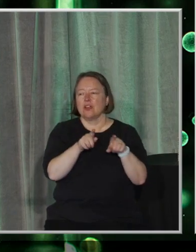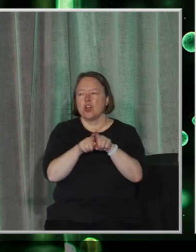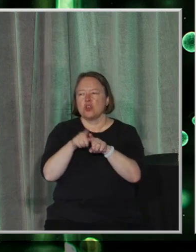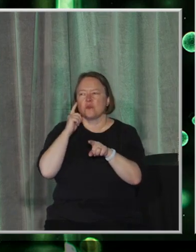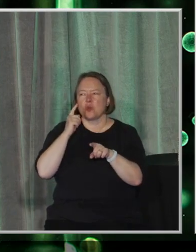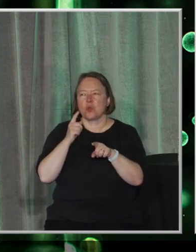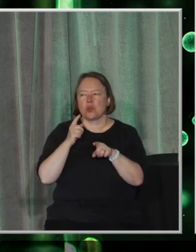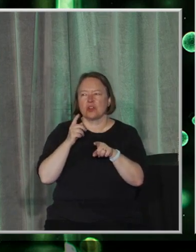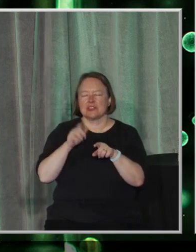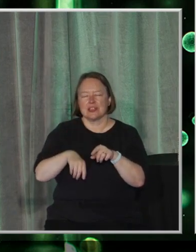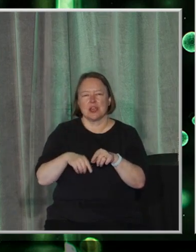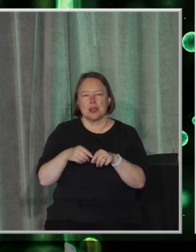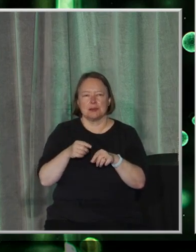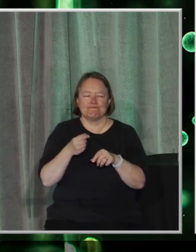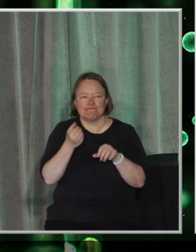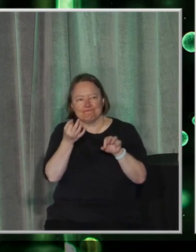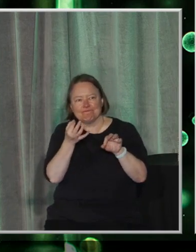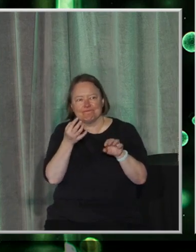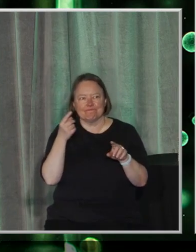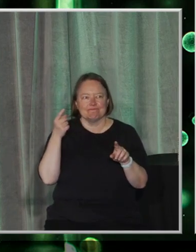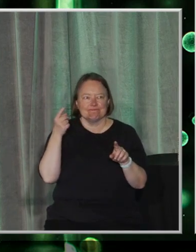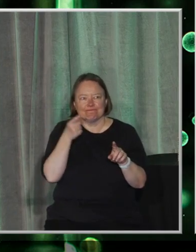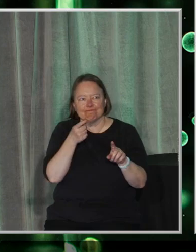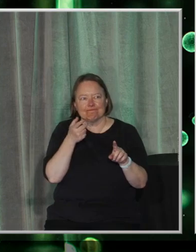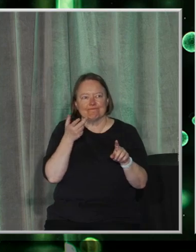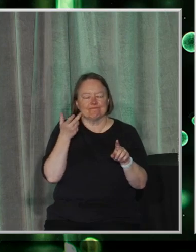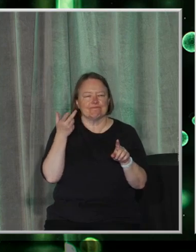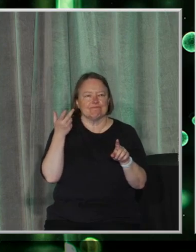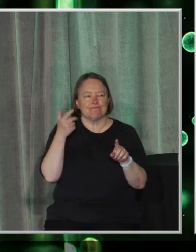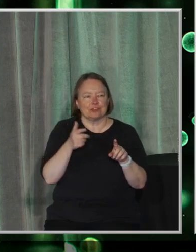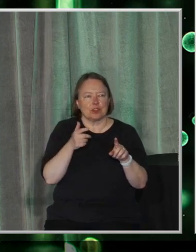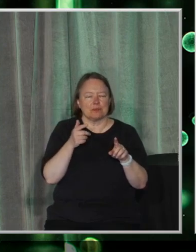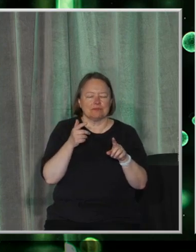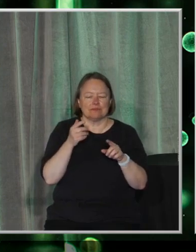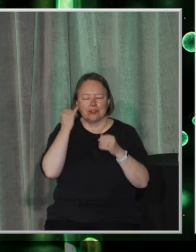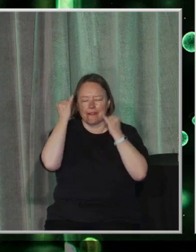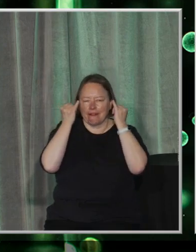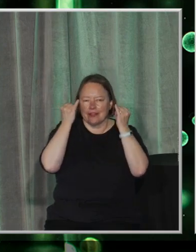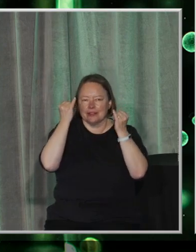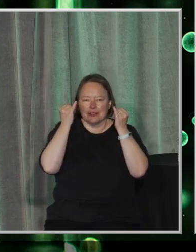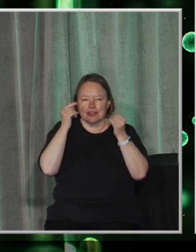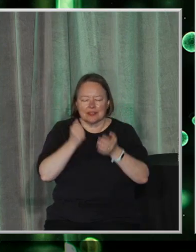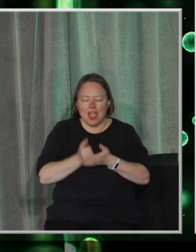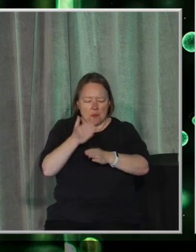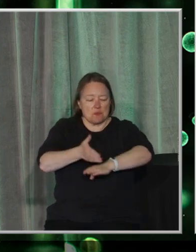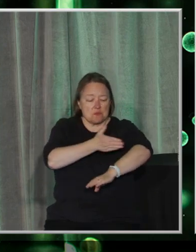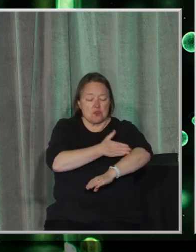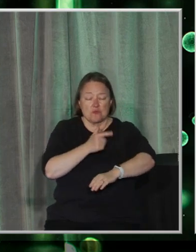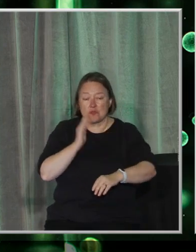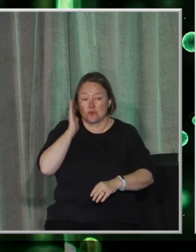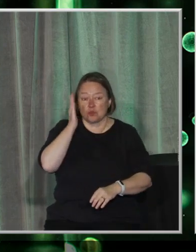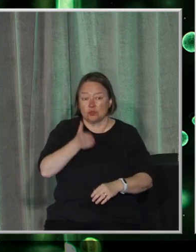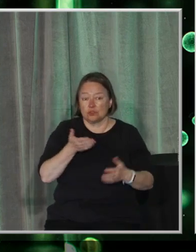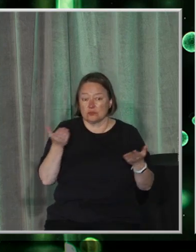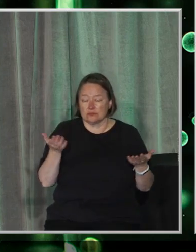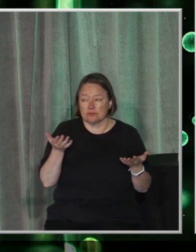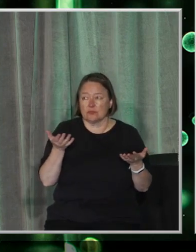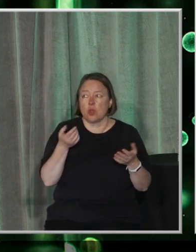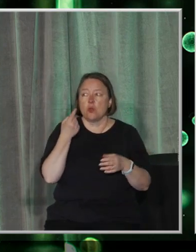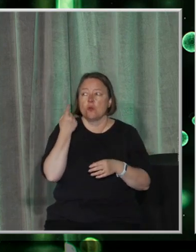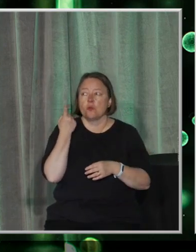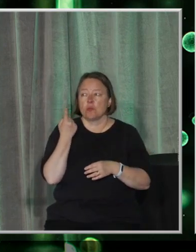some pointers or some constructive ideas for improving in the future, one